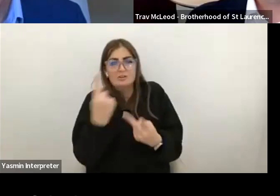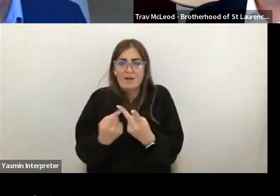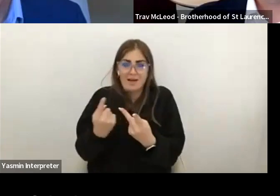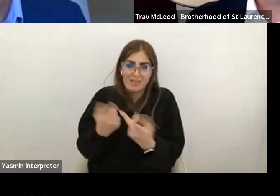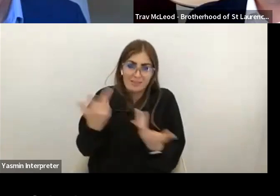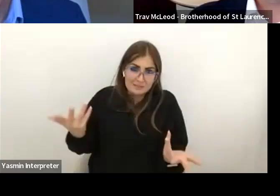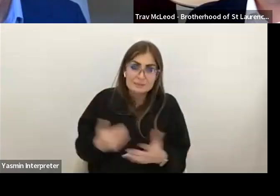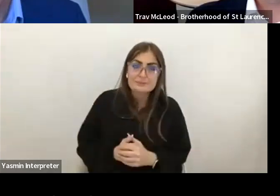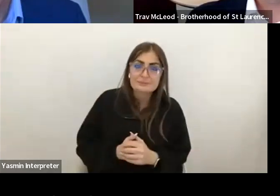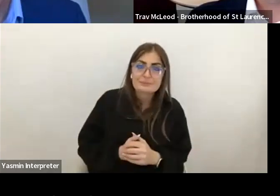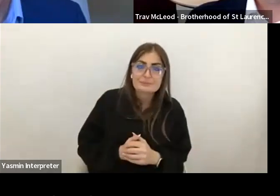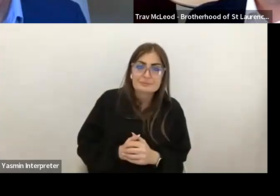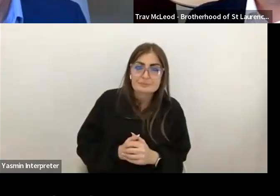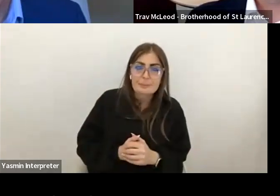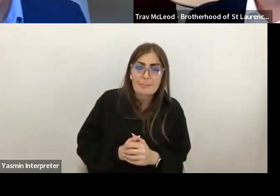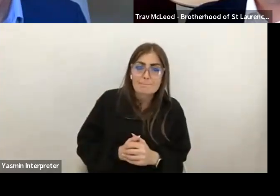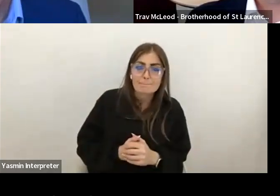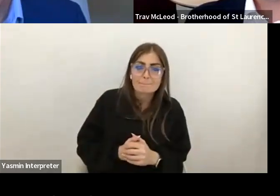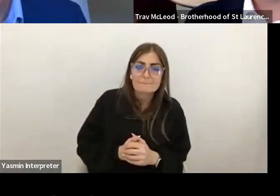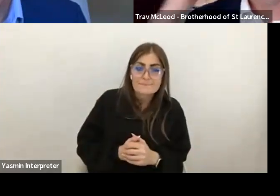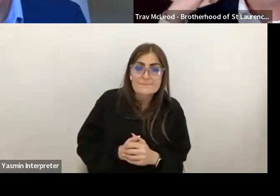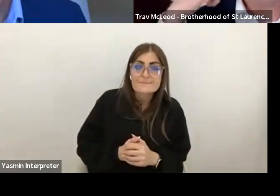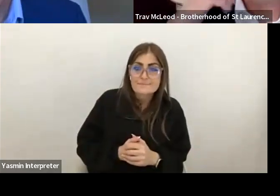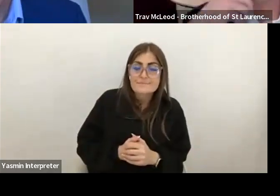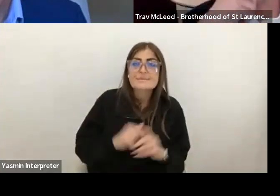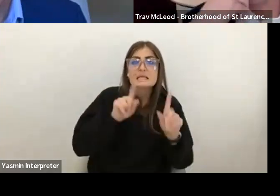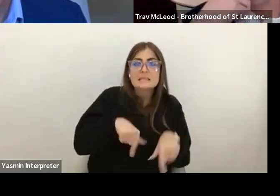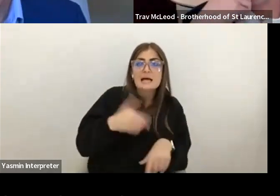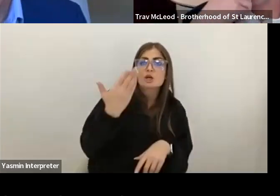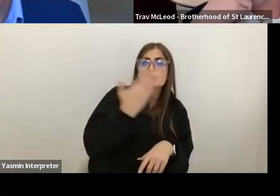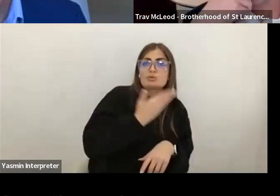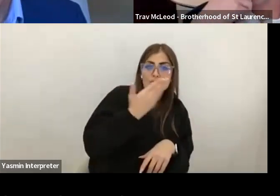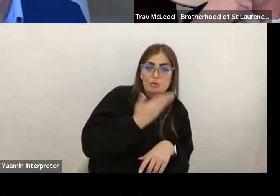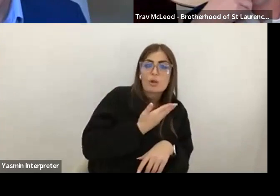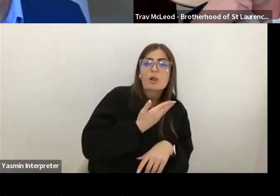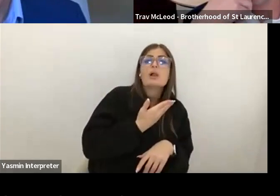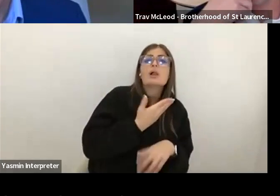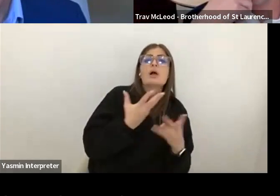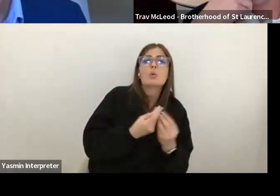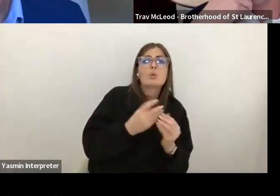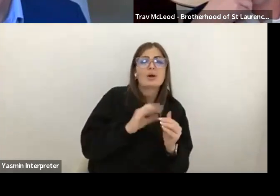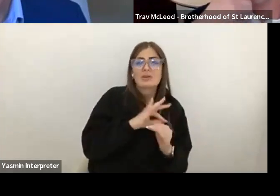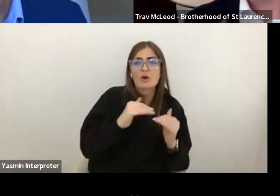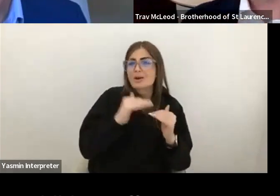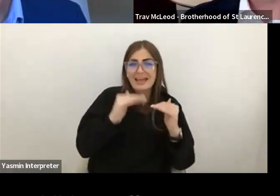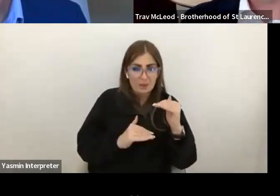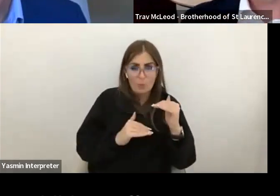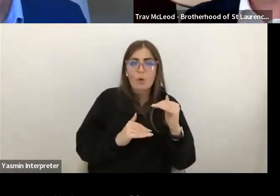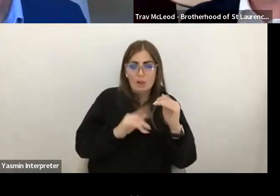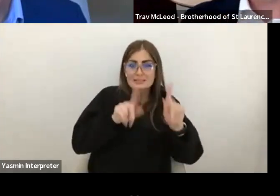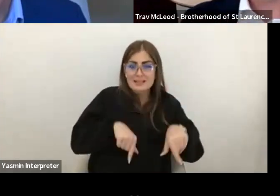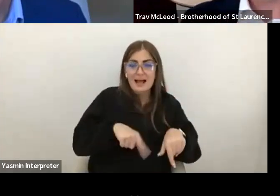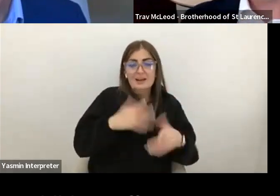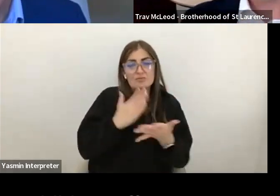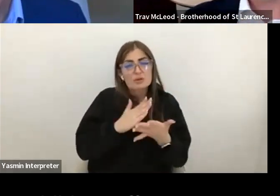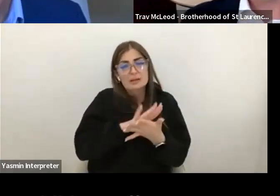their peers. And starting school at such unequal starting point really